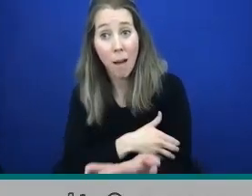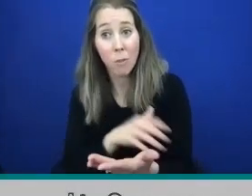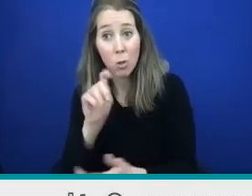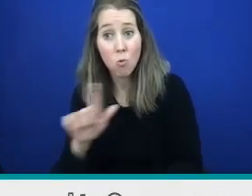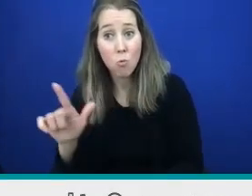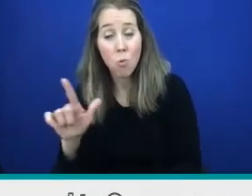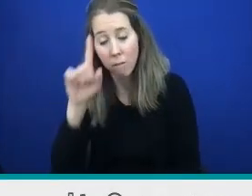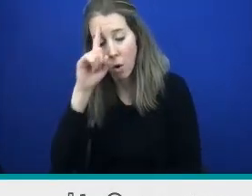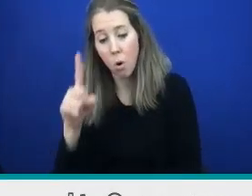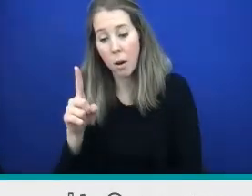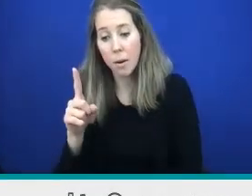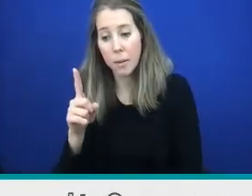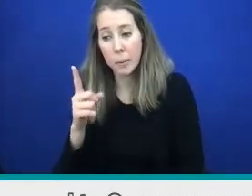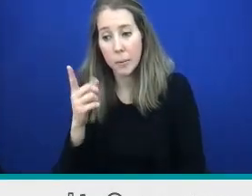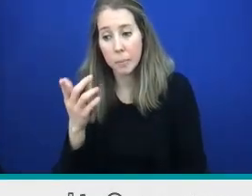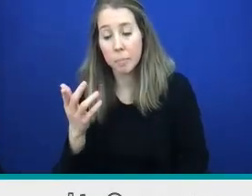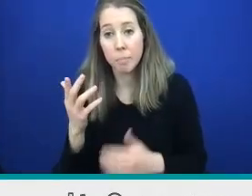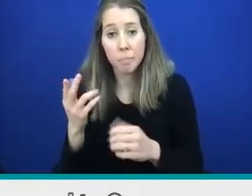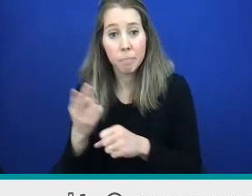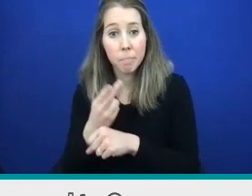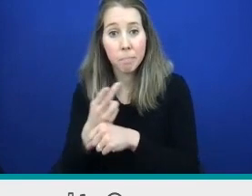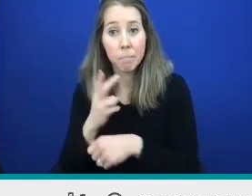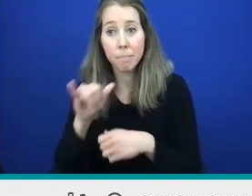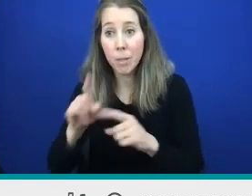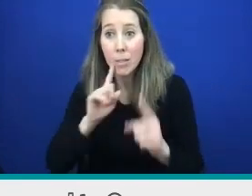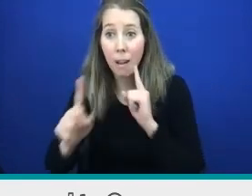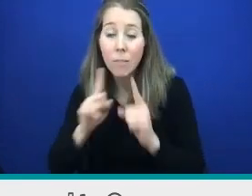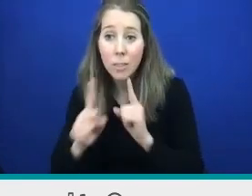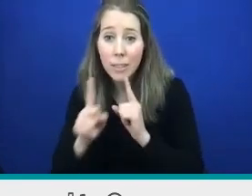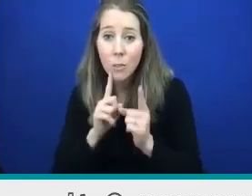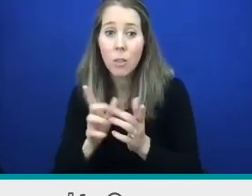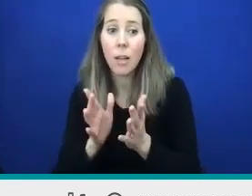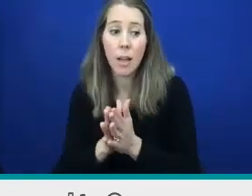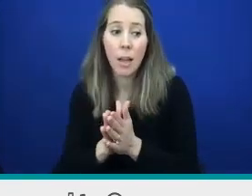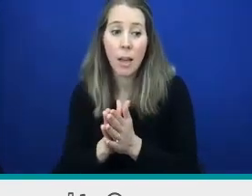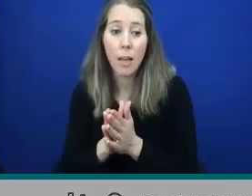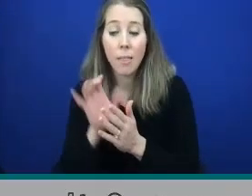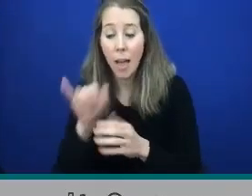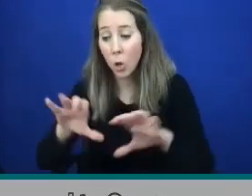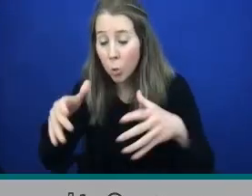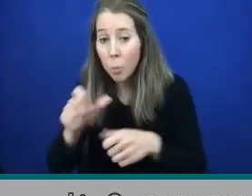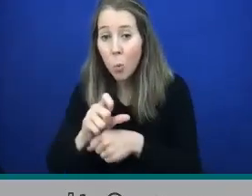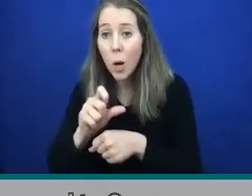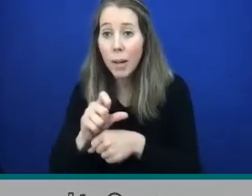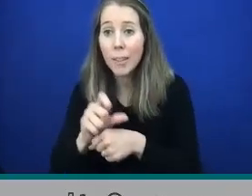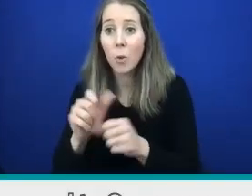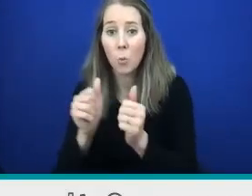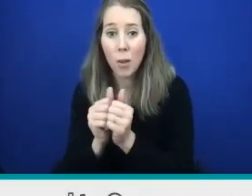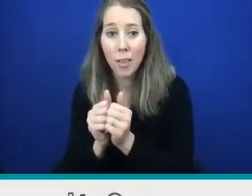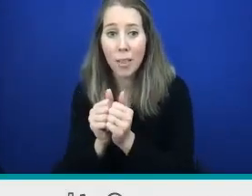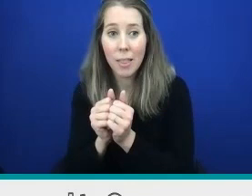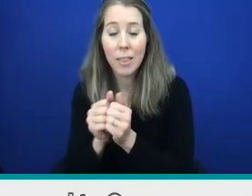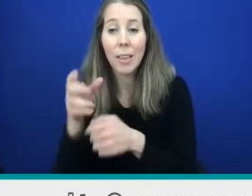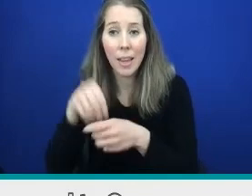tool for leveraging kind of those conversations, that group work within a